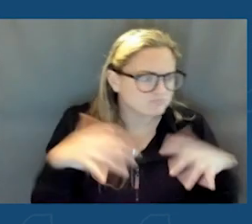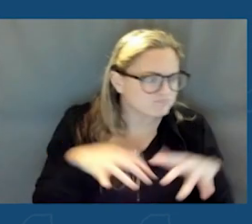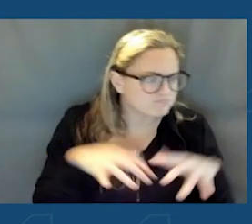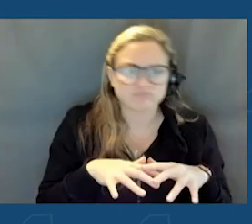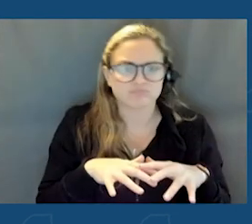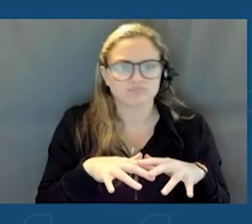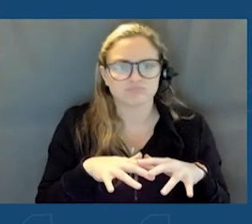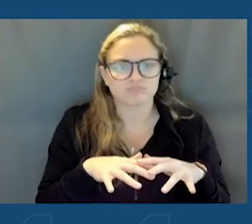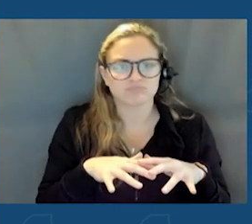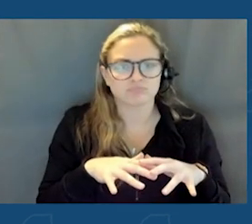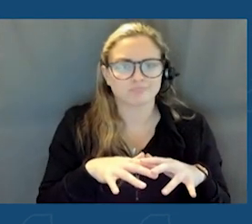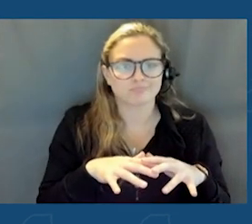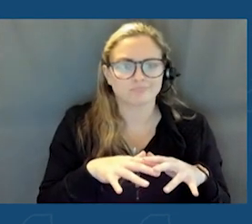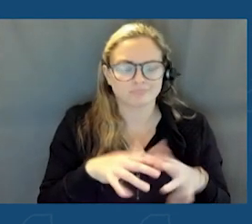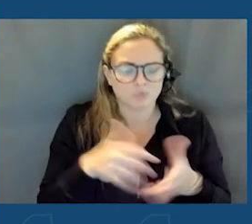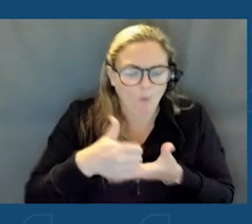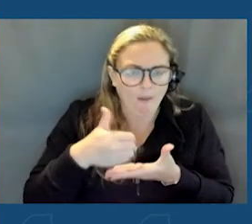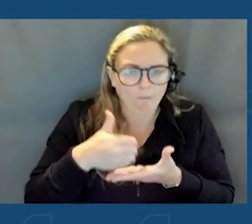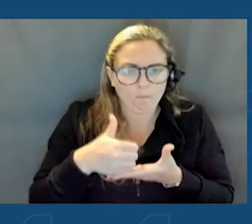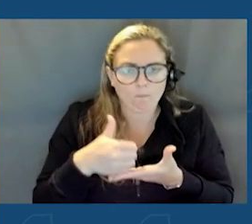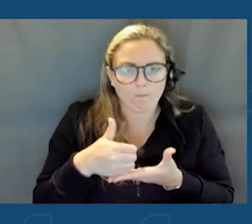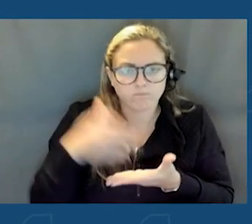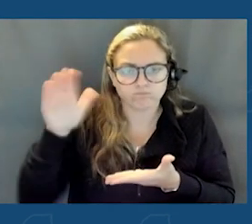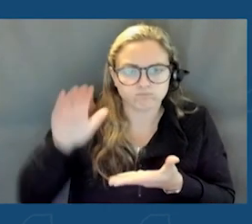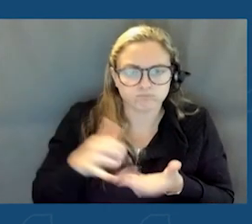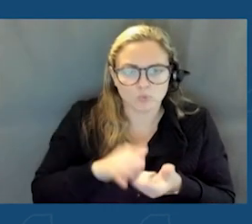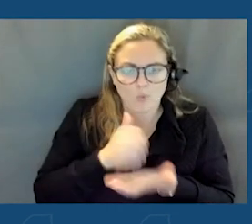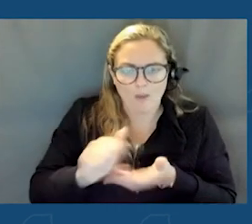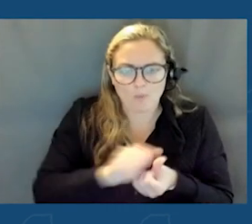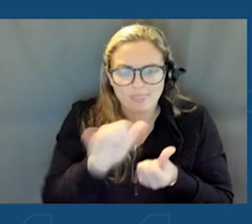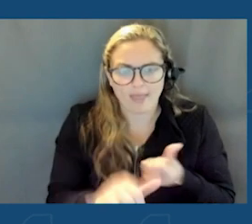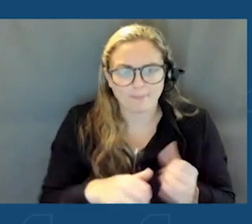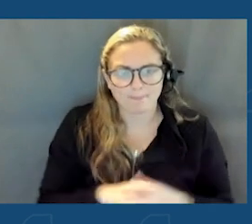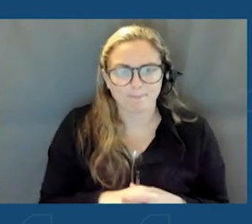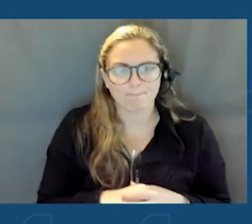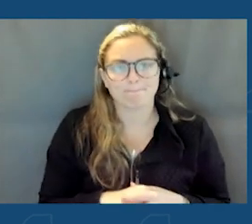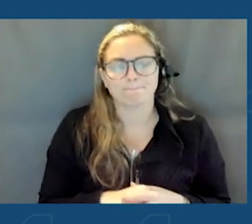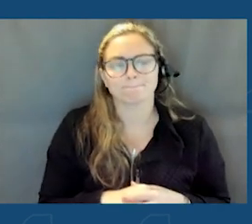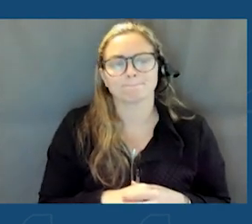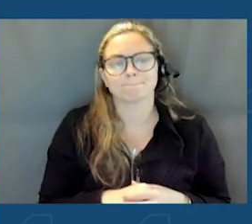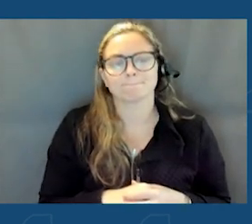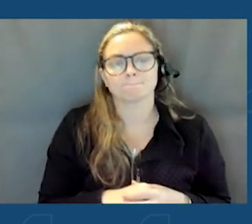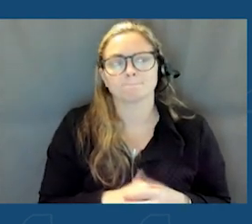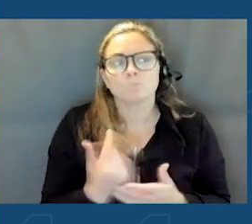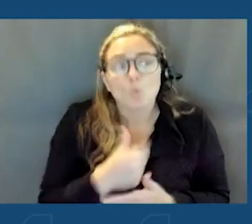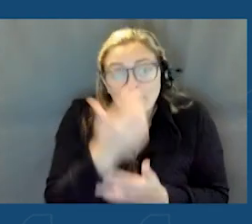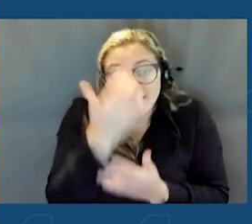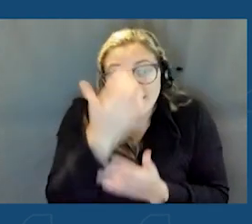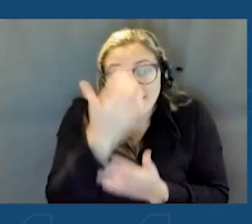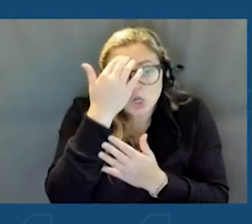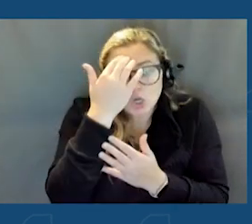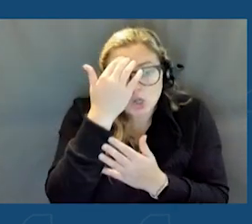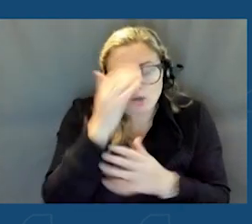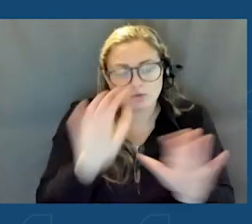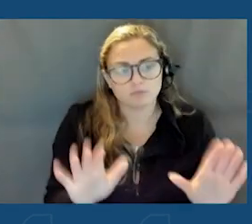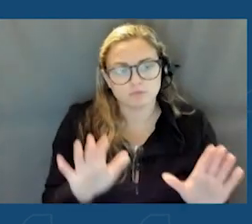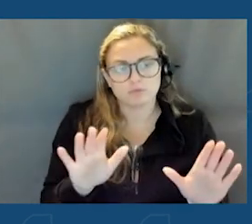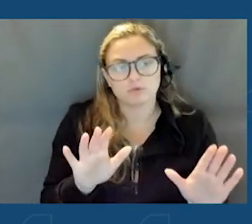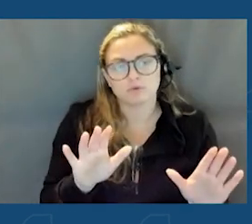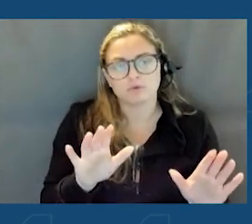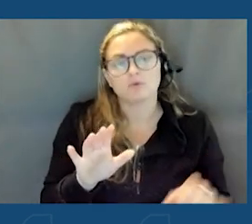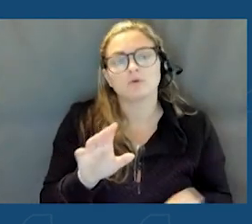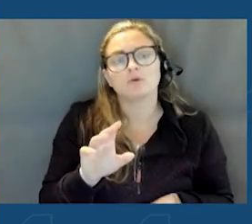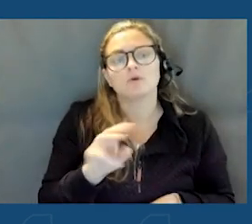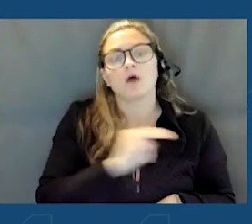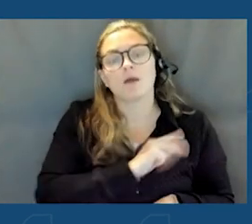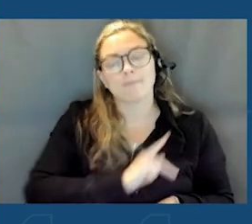into play in order to help with that. And so, as we say, we know that Reverend Dr. Martin Luther King went to